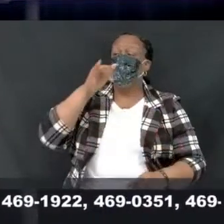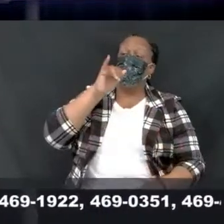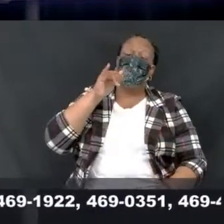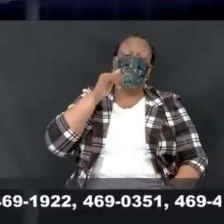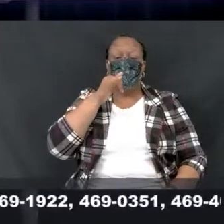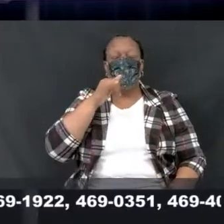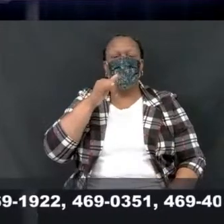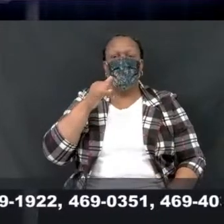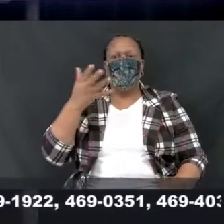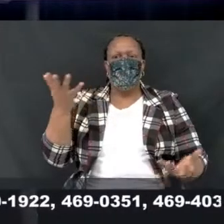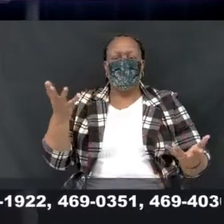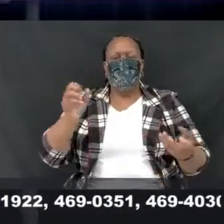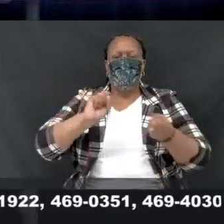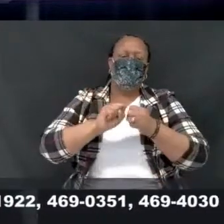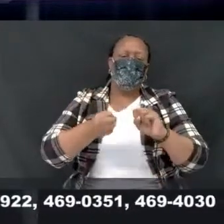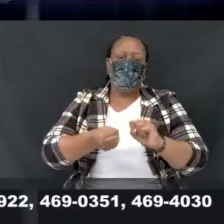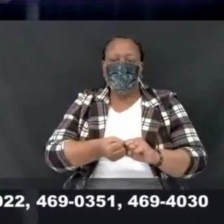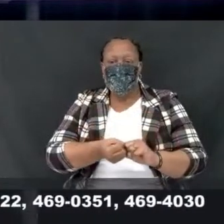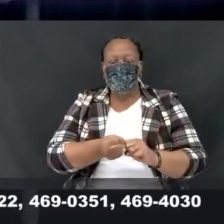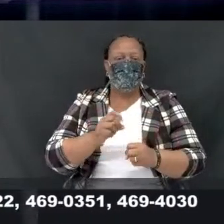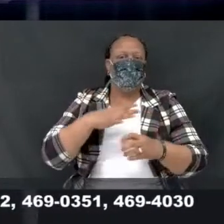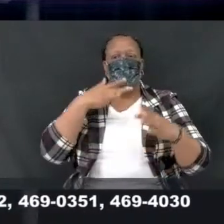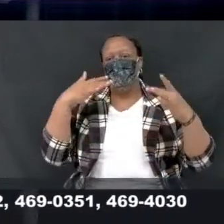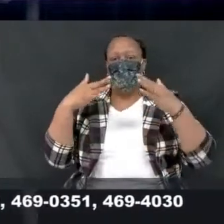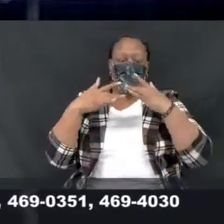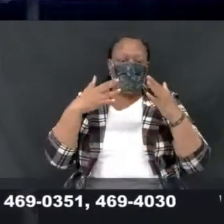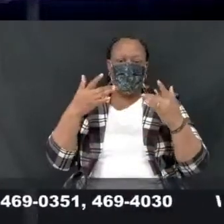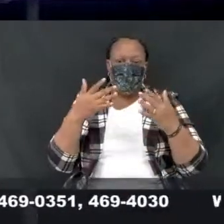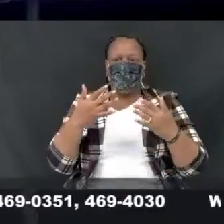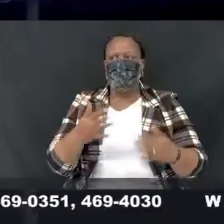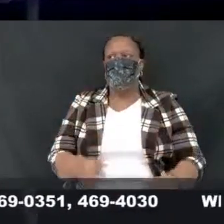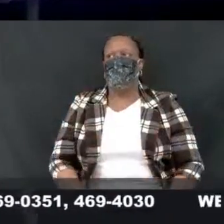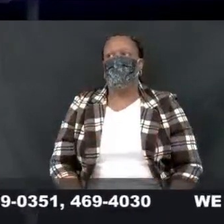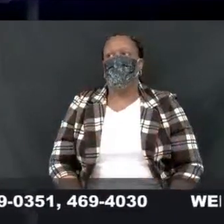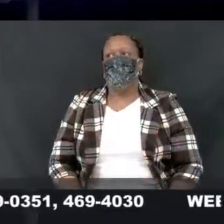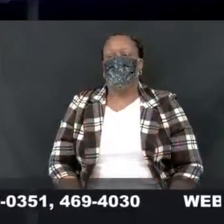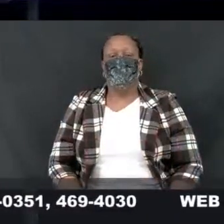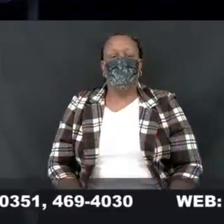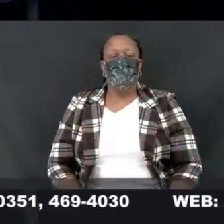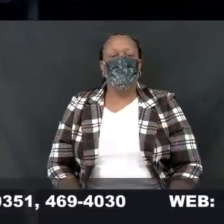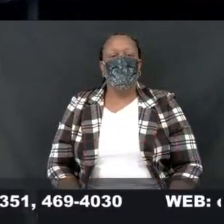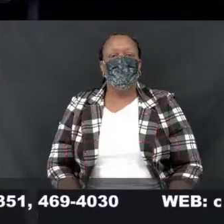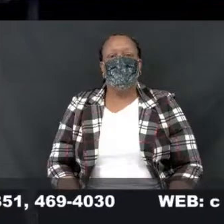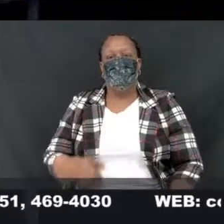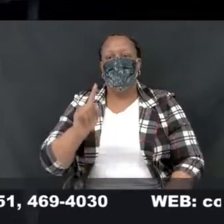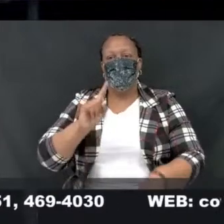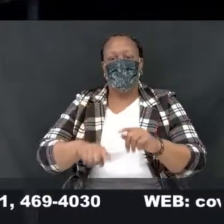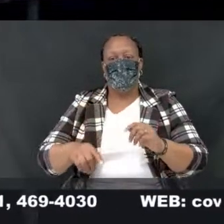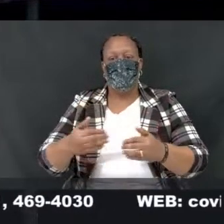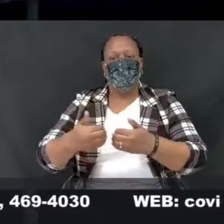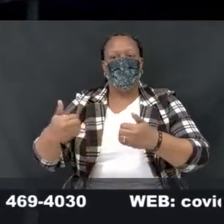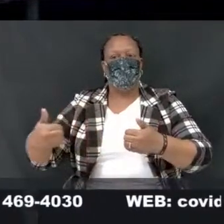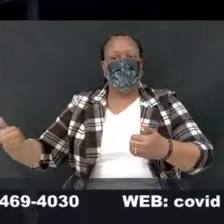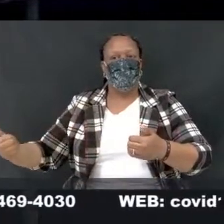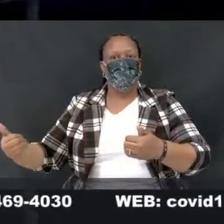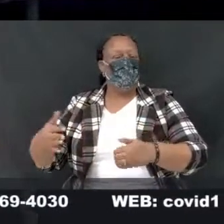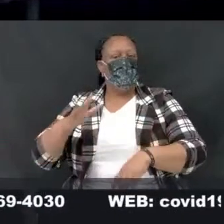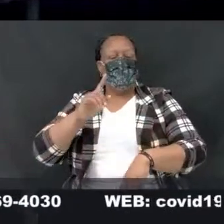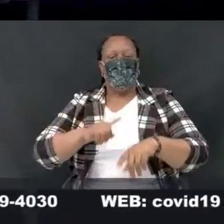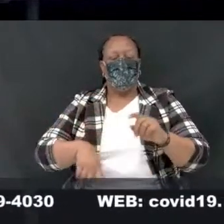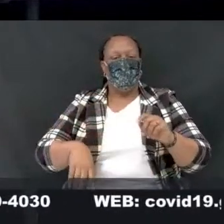hazards, property damage, maintaining hygiene and health protocols, and security